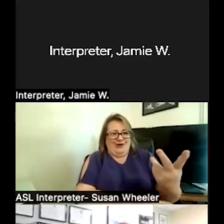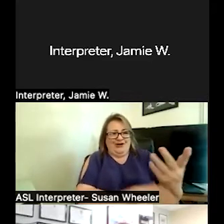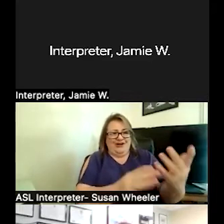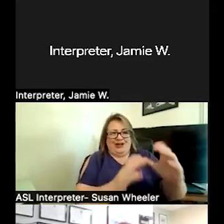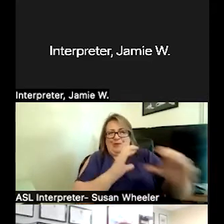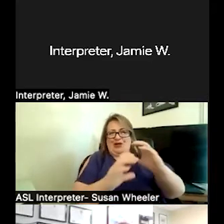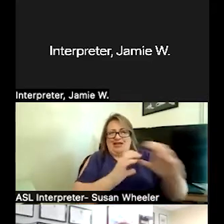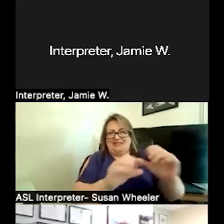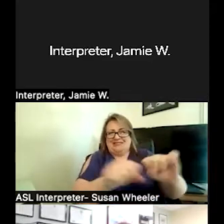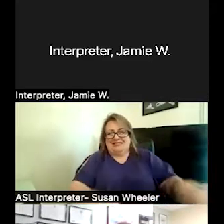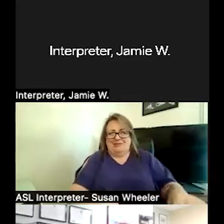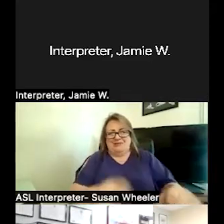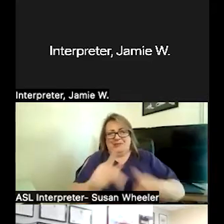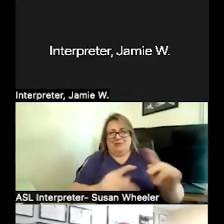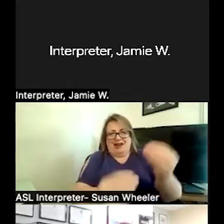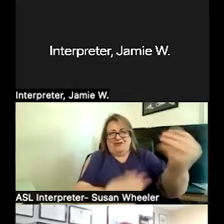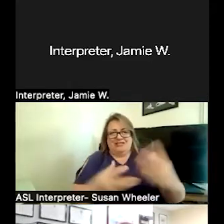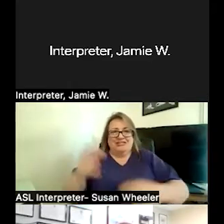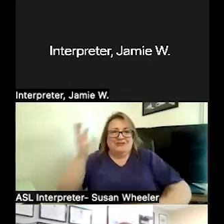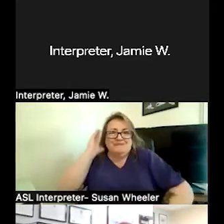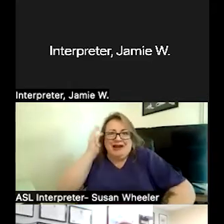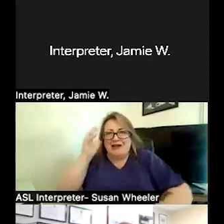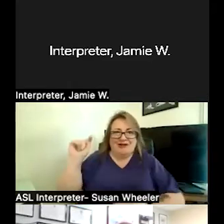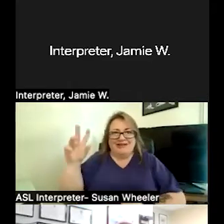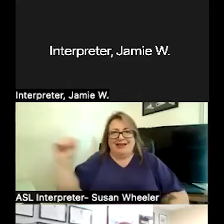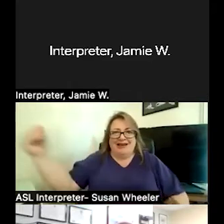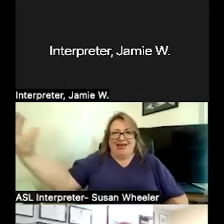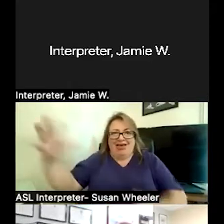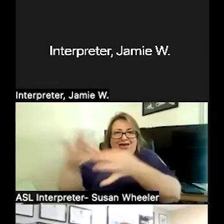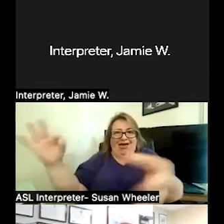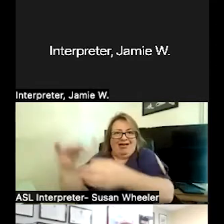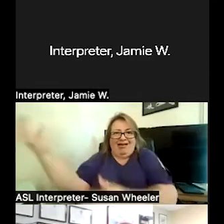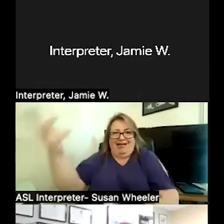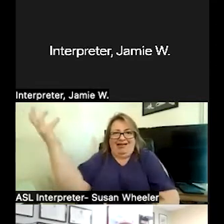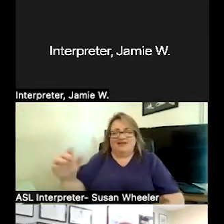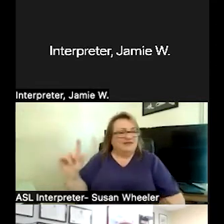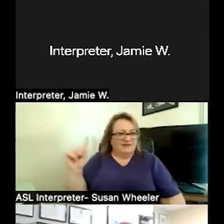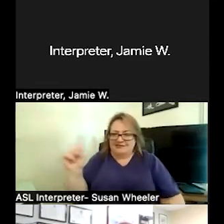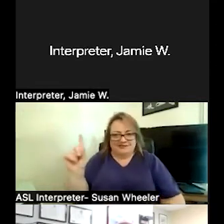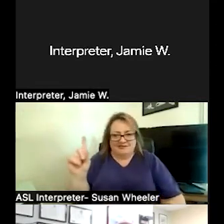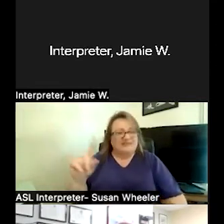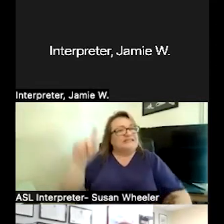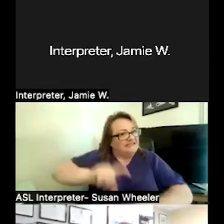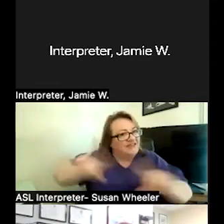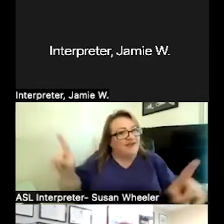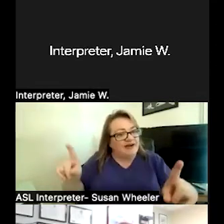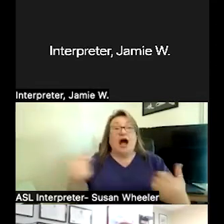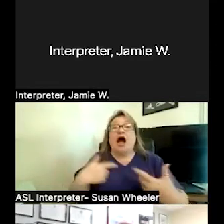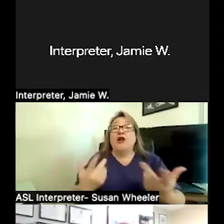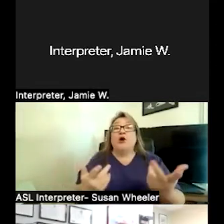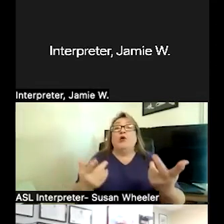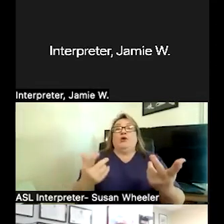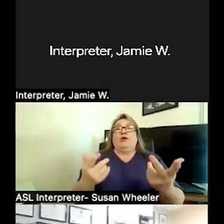communication systems that people get information from. I know LA County is also looking at handing out radios